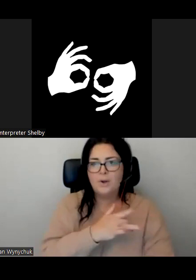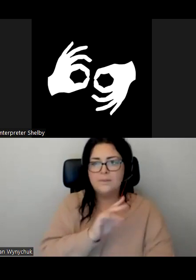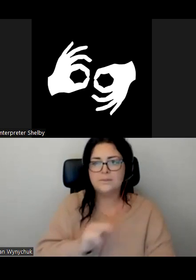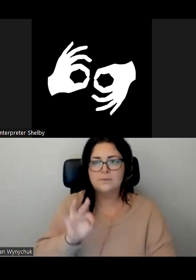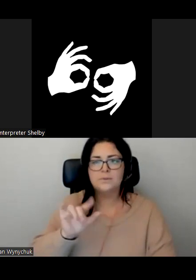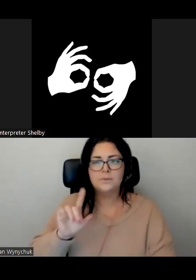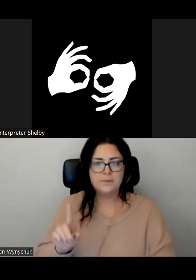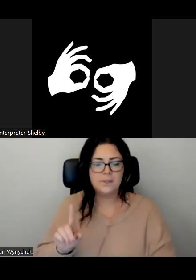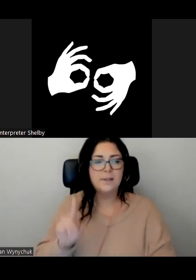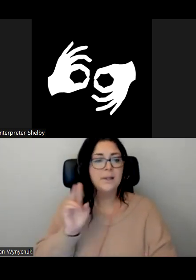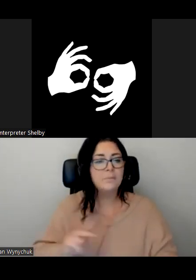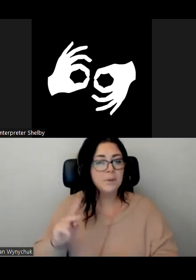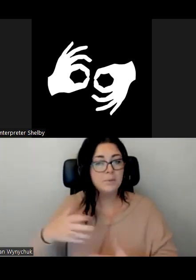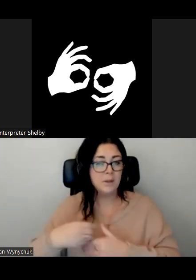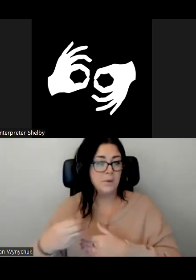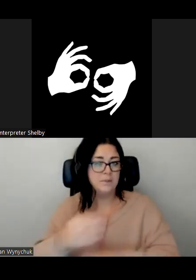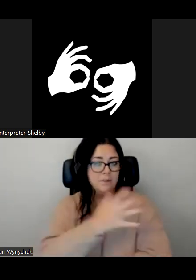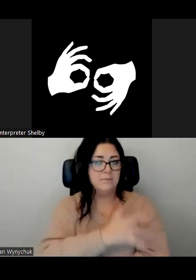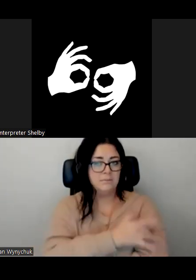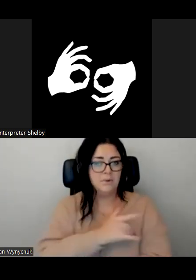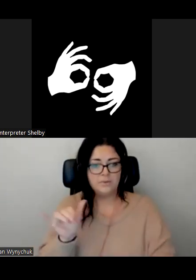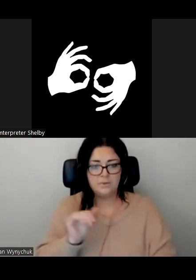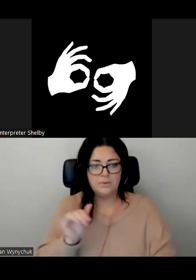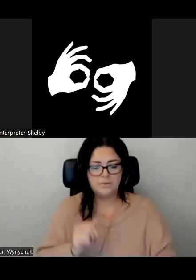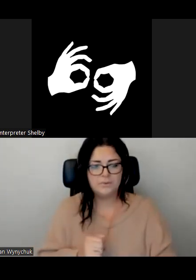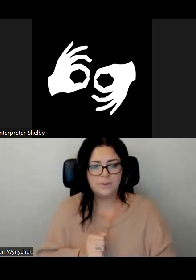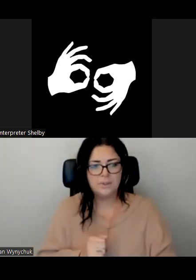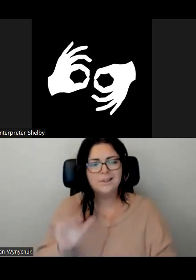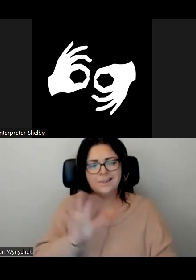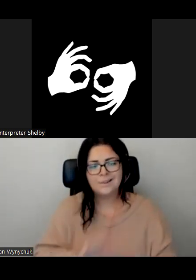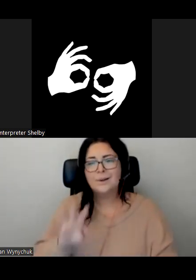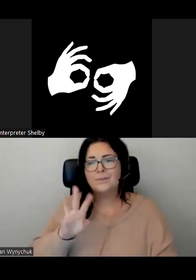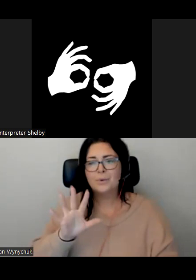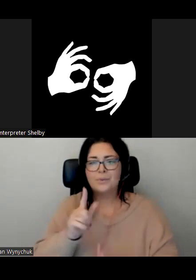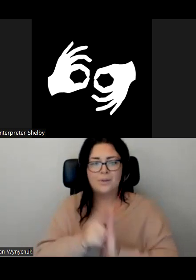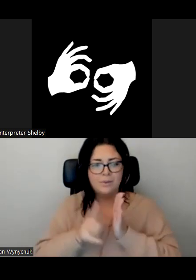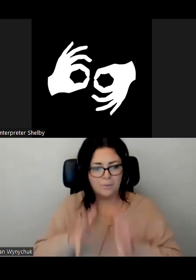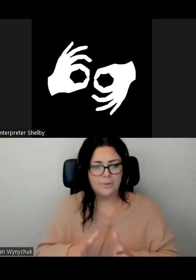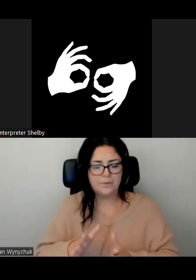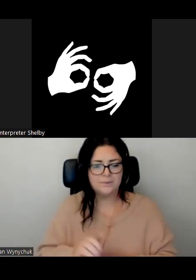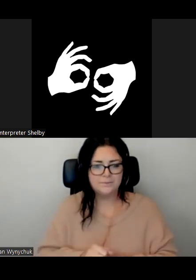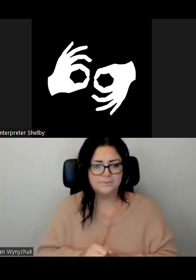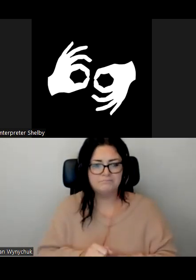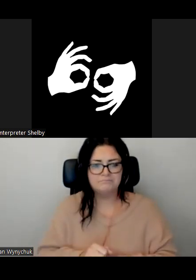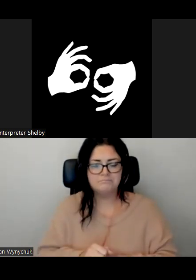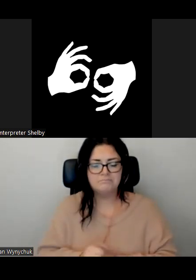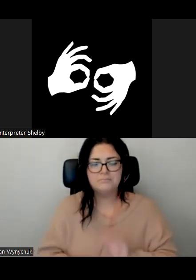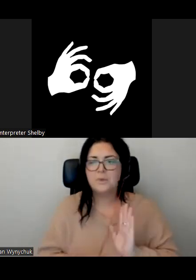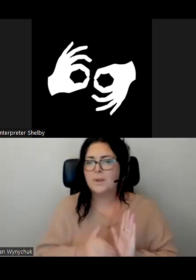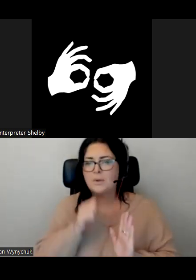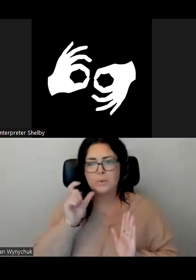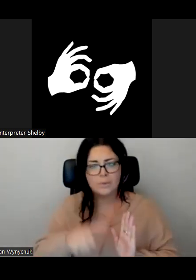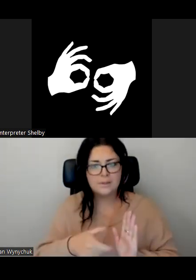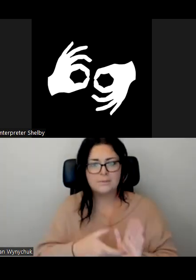available to people living outside of Newfoundland as well. There's about 45 lawyers involved in this. There's no obligation to hire